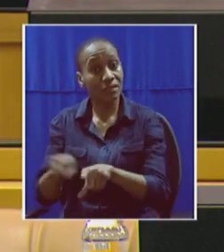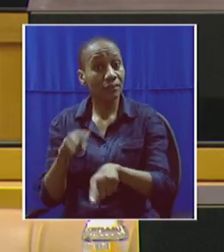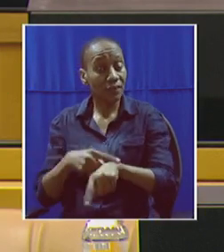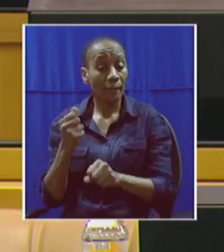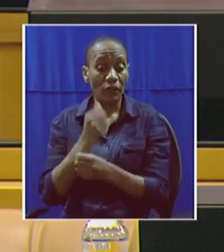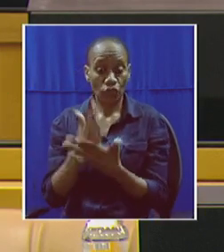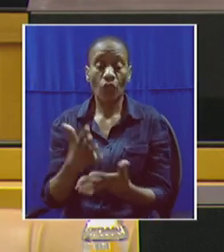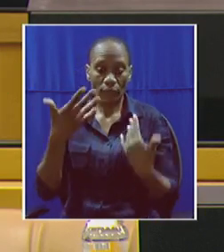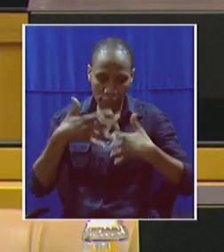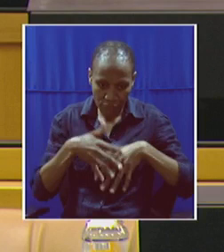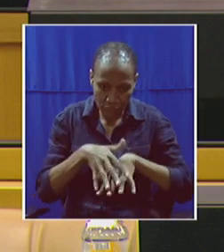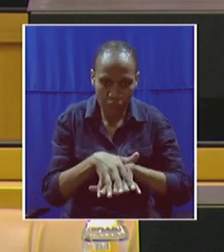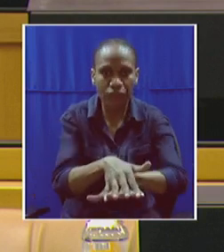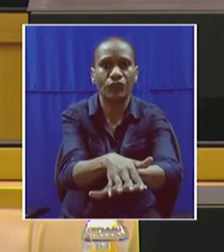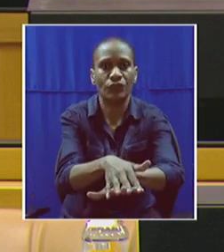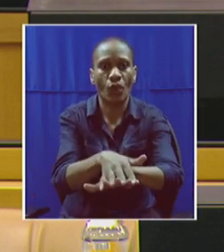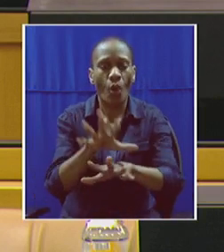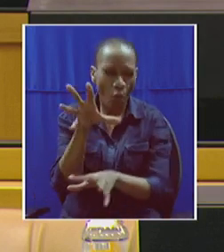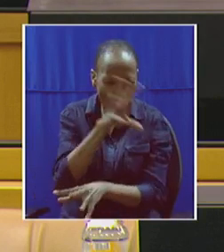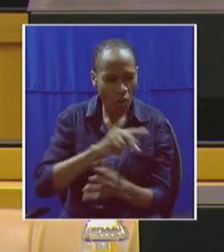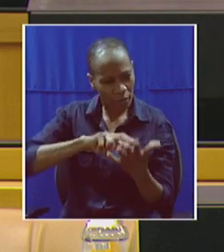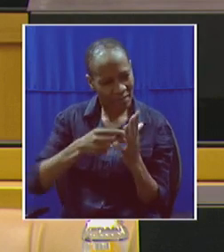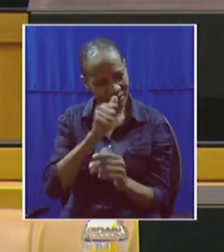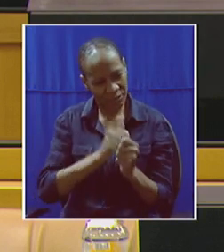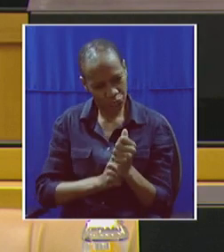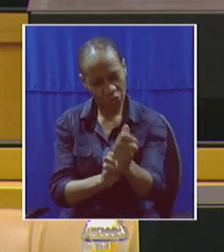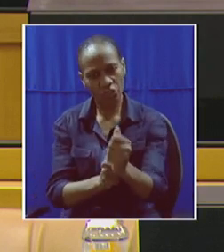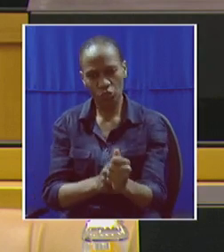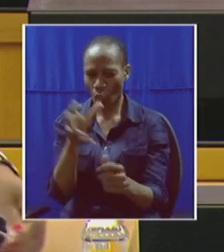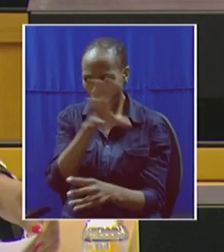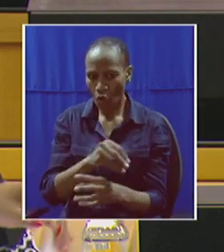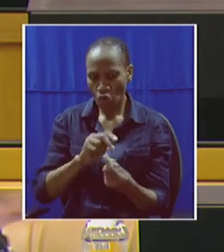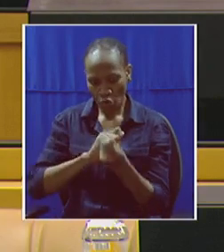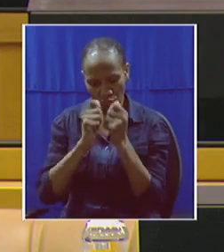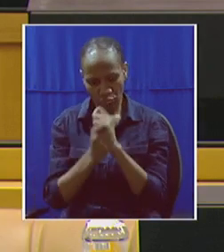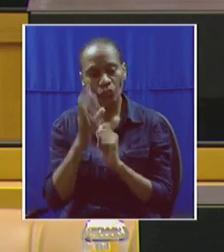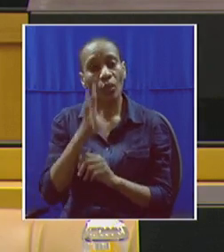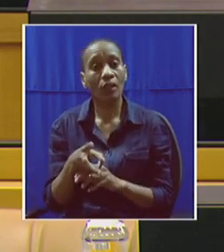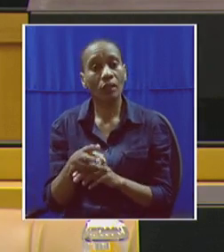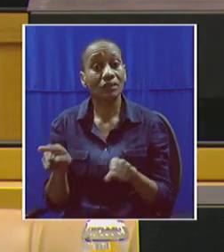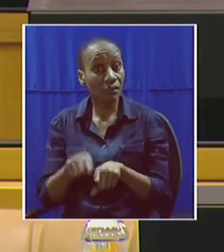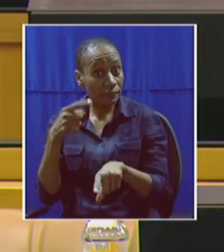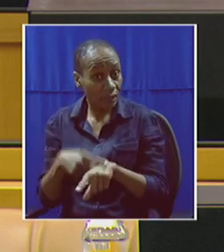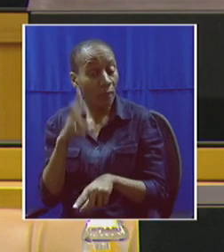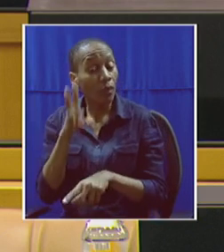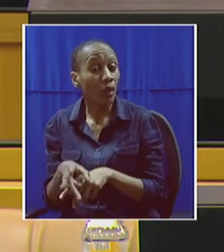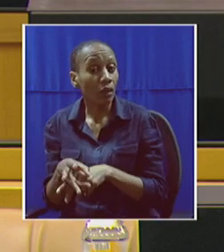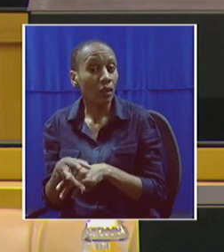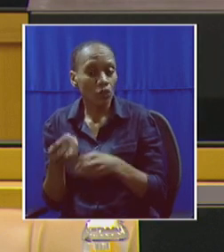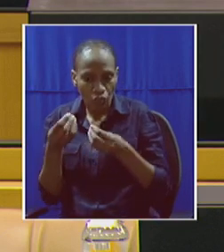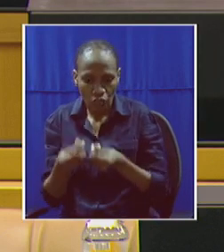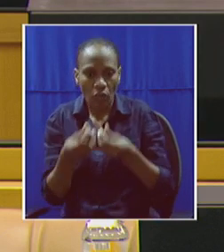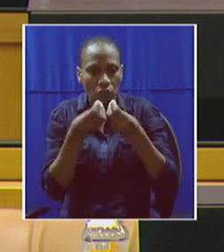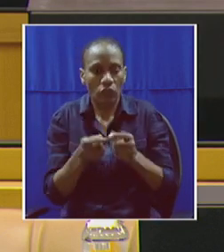Implement all its turnaround strategy accordingly but also to deal with